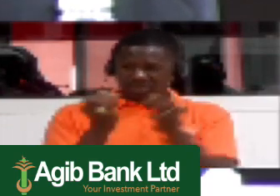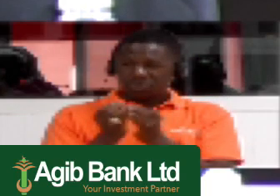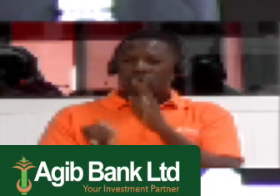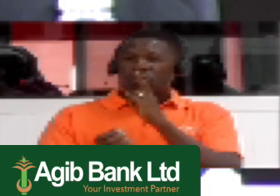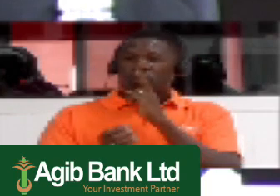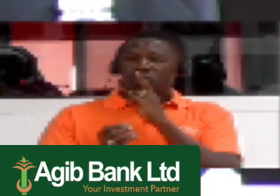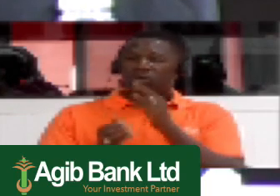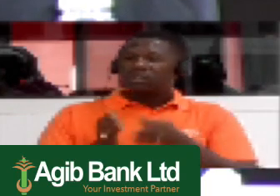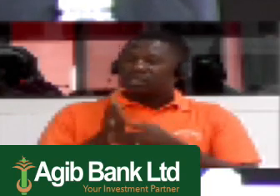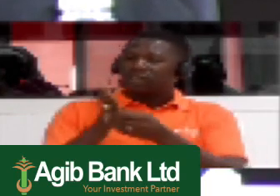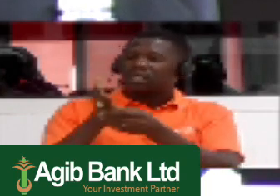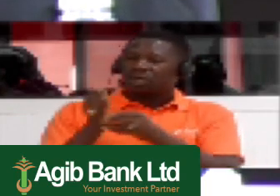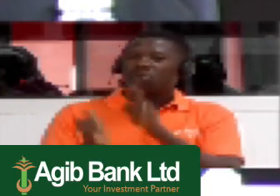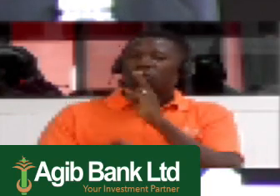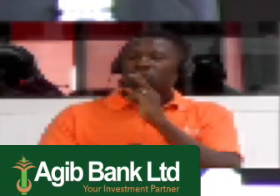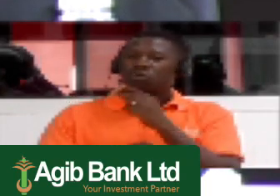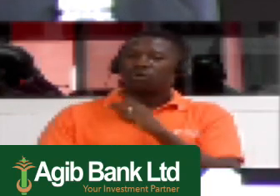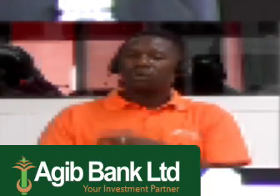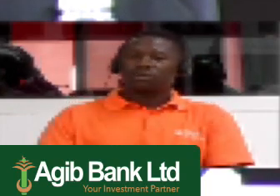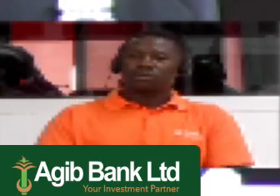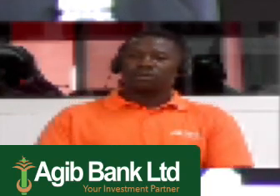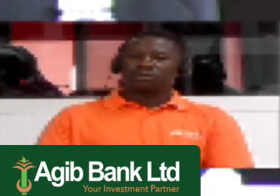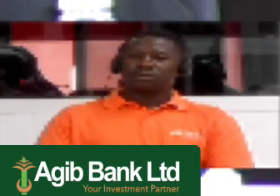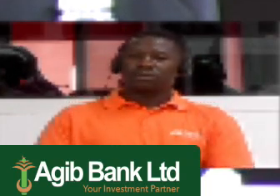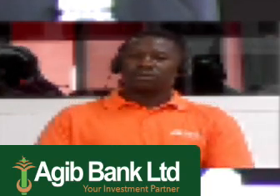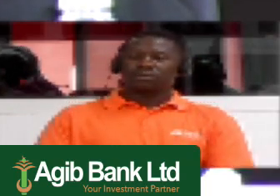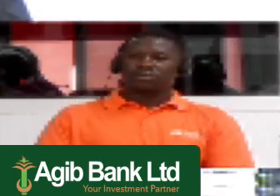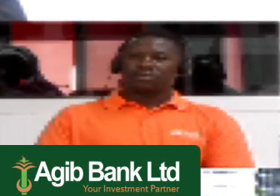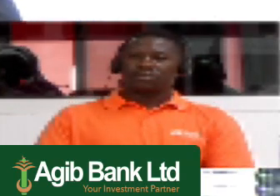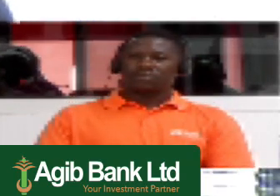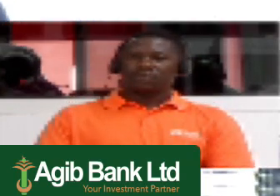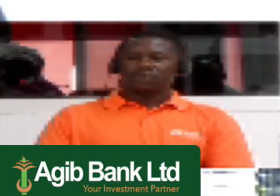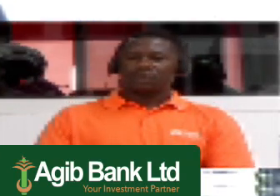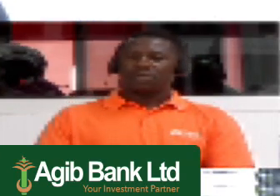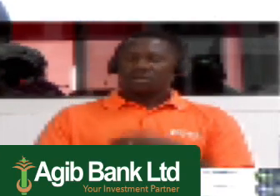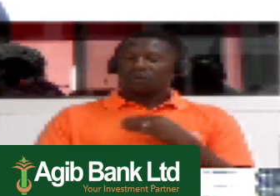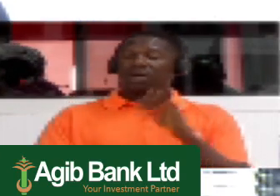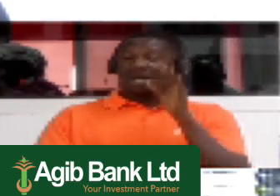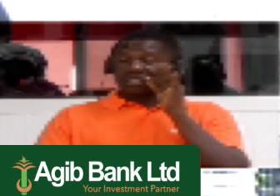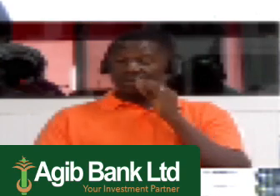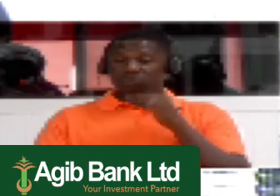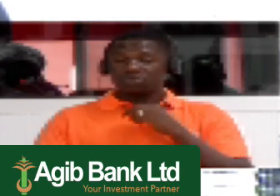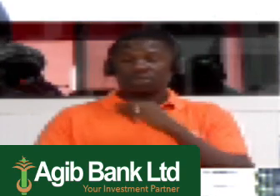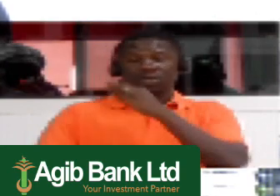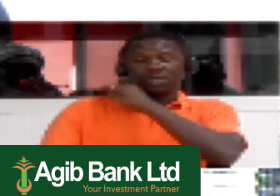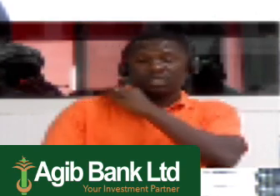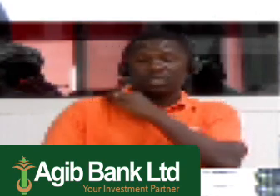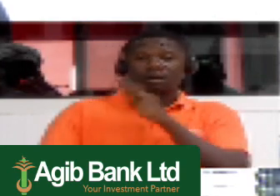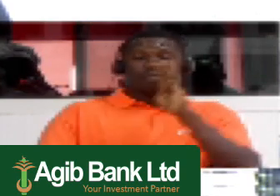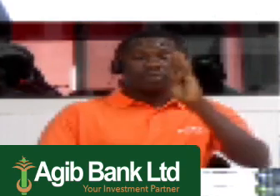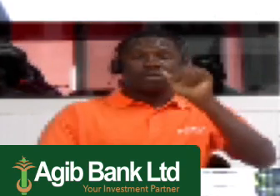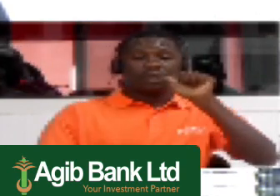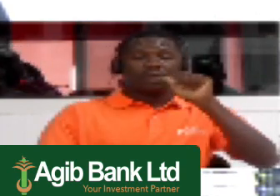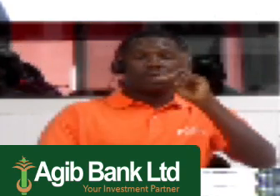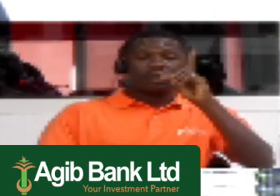team ike danku jumale la. Ke danku General Badjie la. We were answerable to General